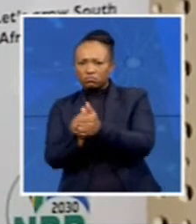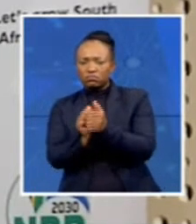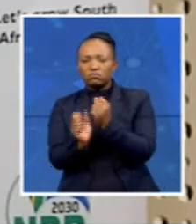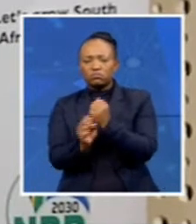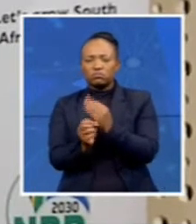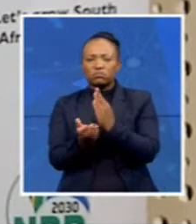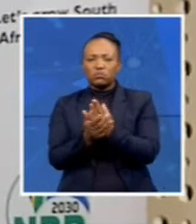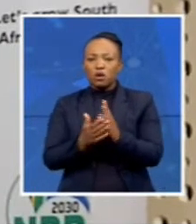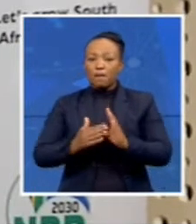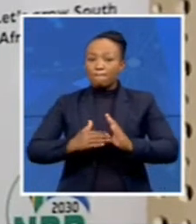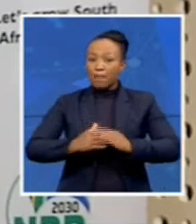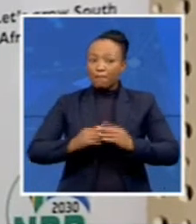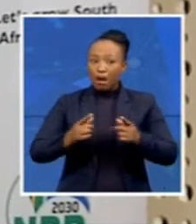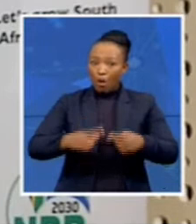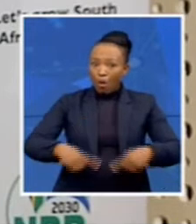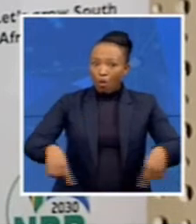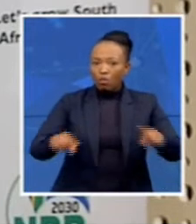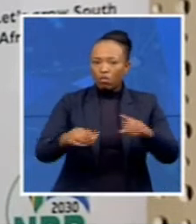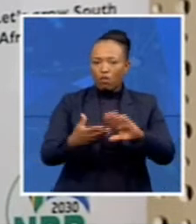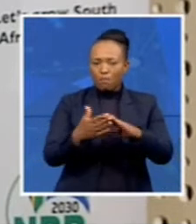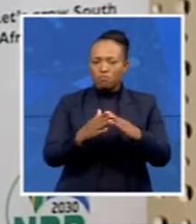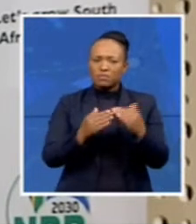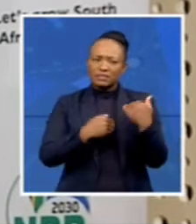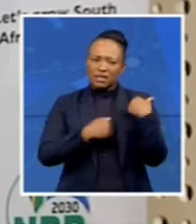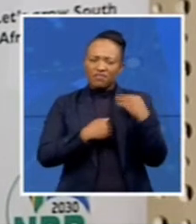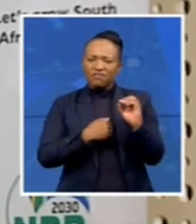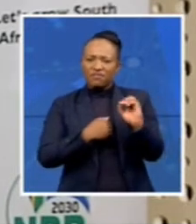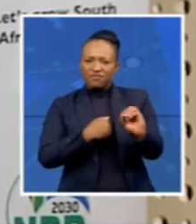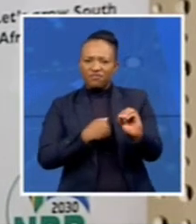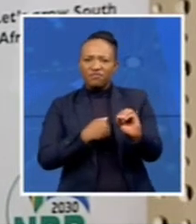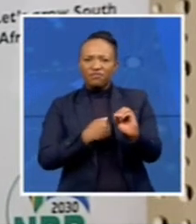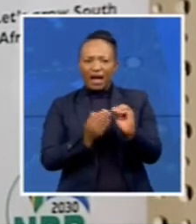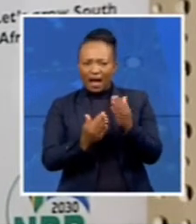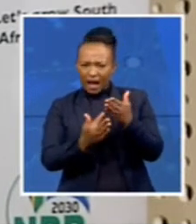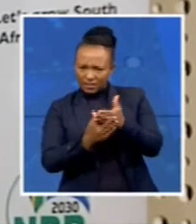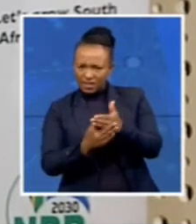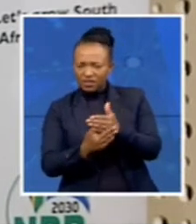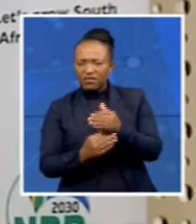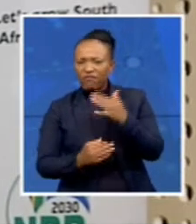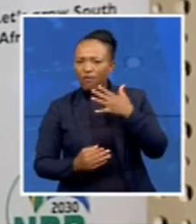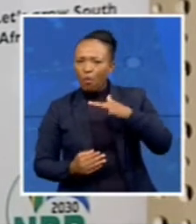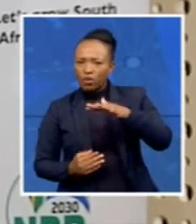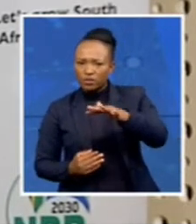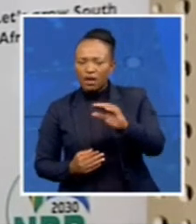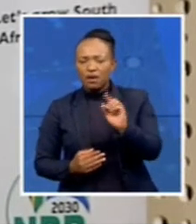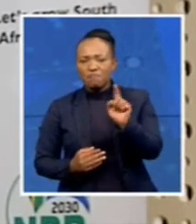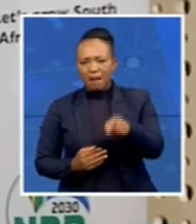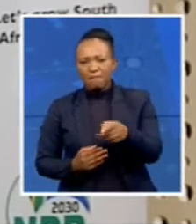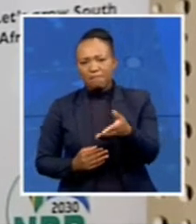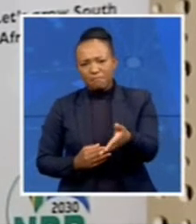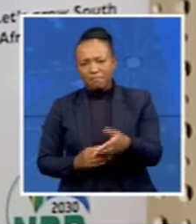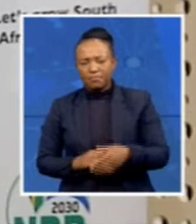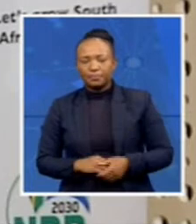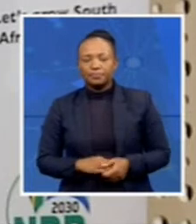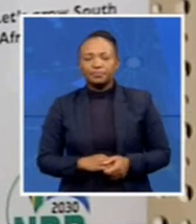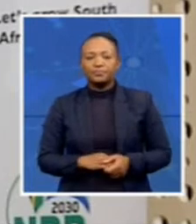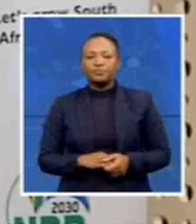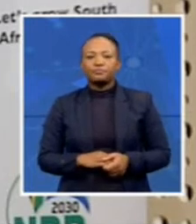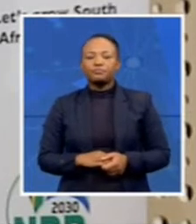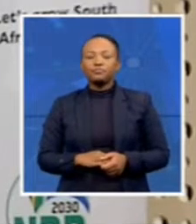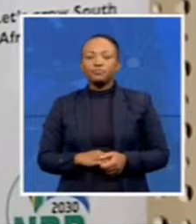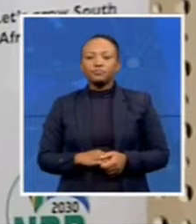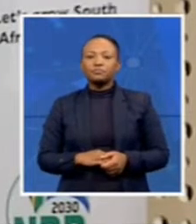to water for the unserved communities. This is the social compact we need to